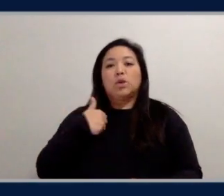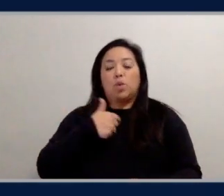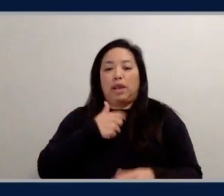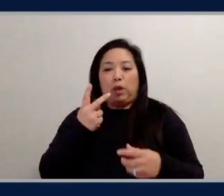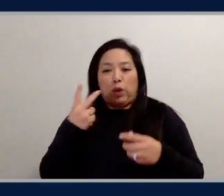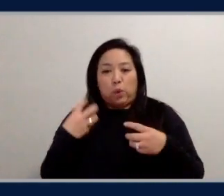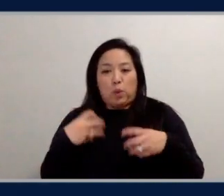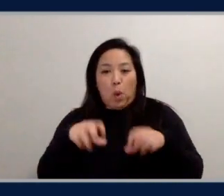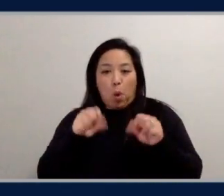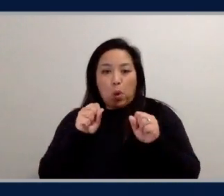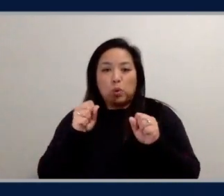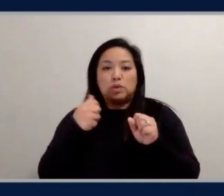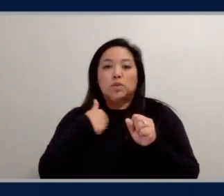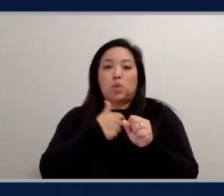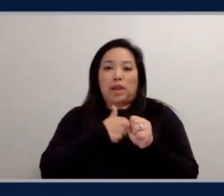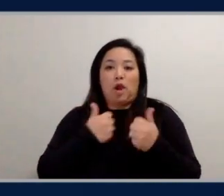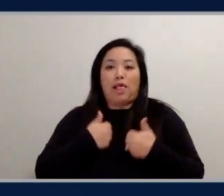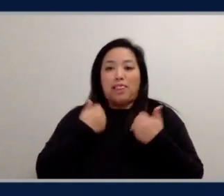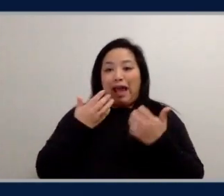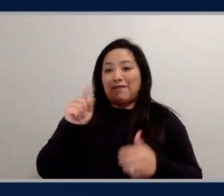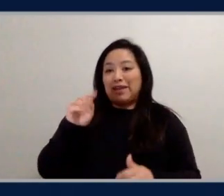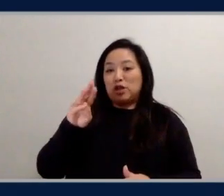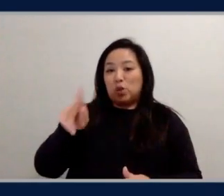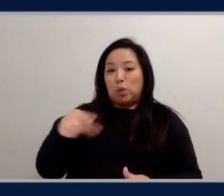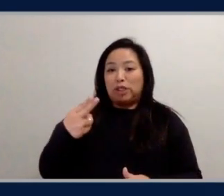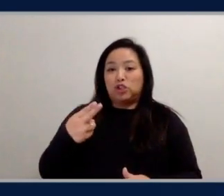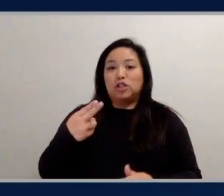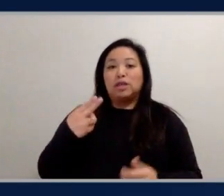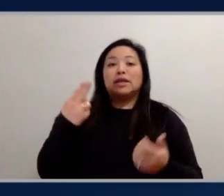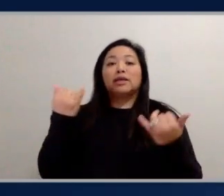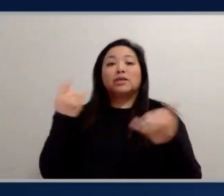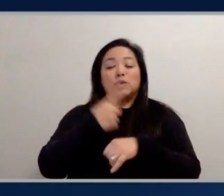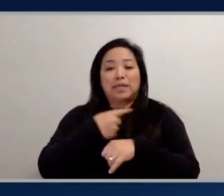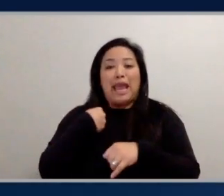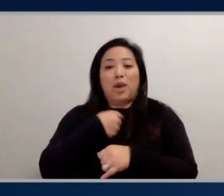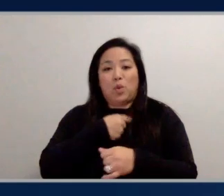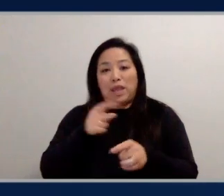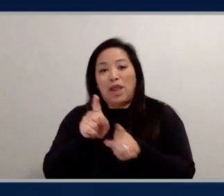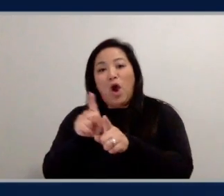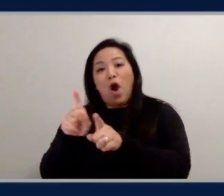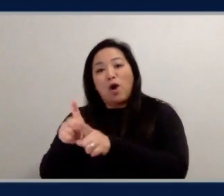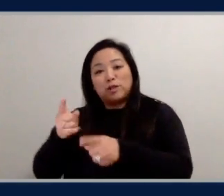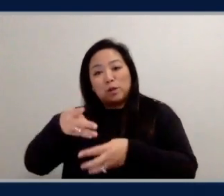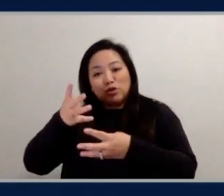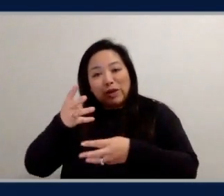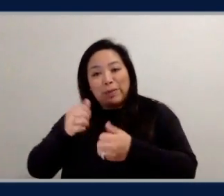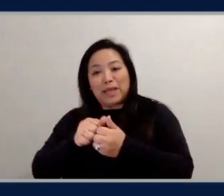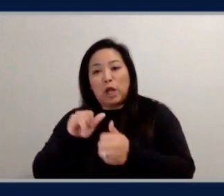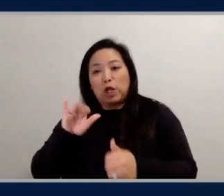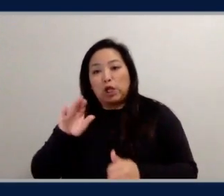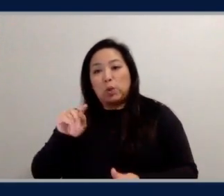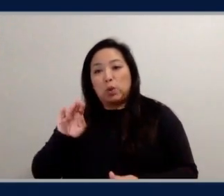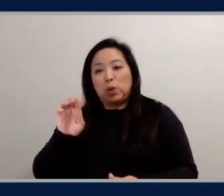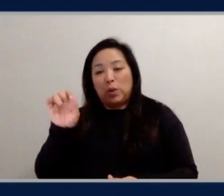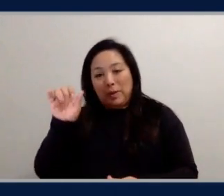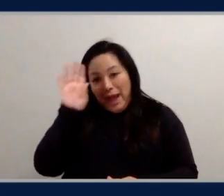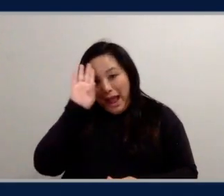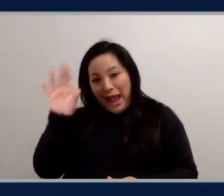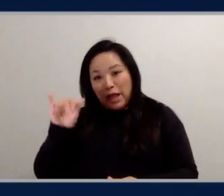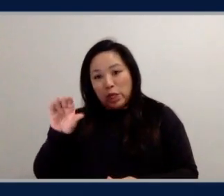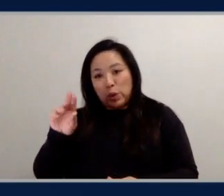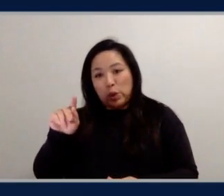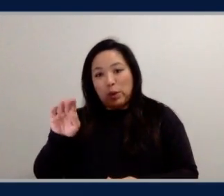stream here on Twitch. By the way, today we are live streaming on YouTube as well. Hi, YouTube. And